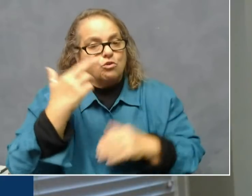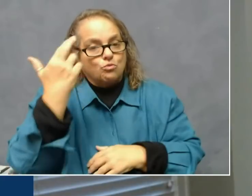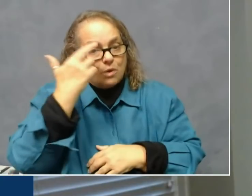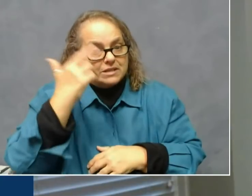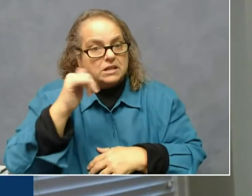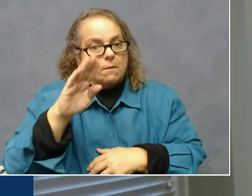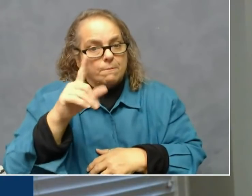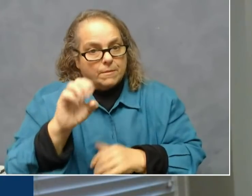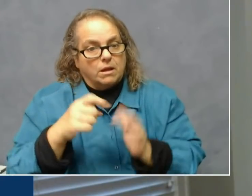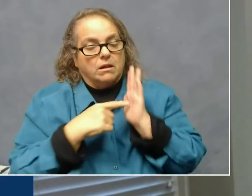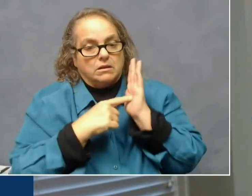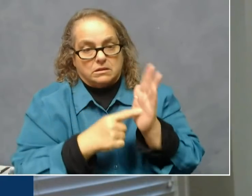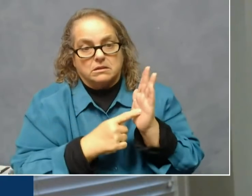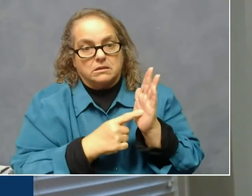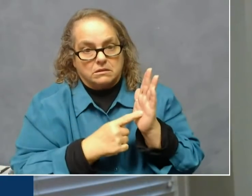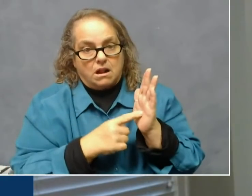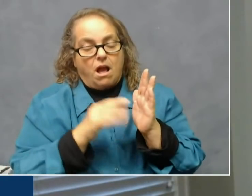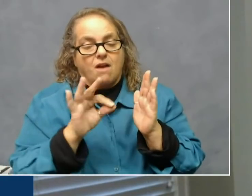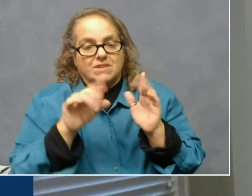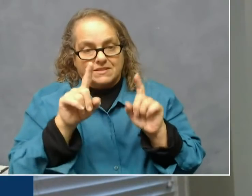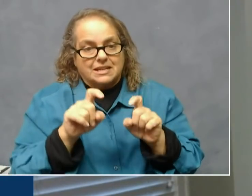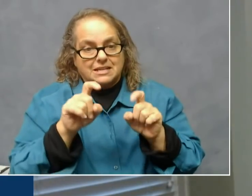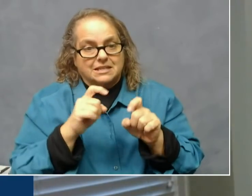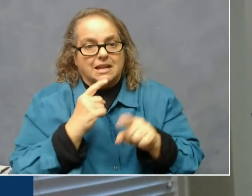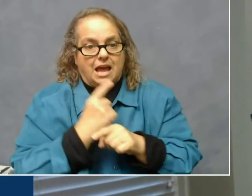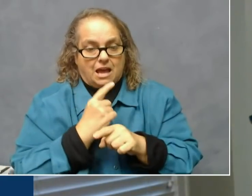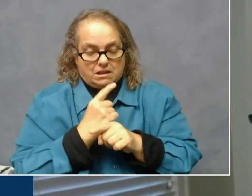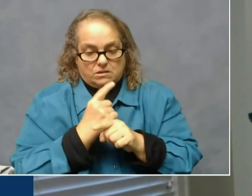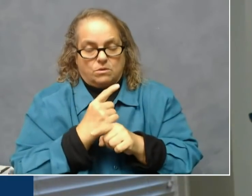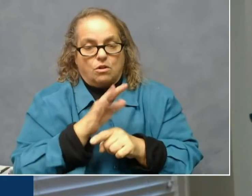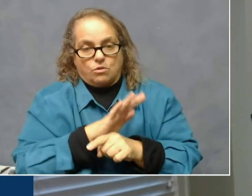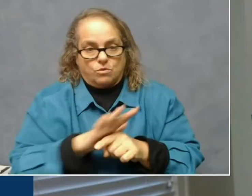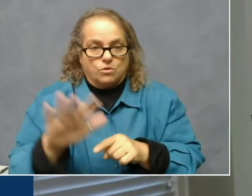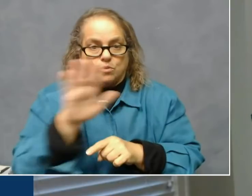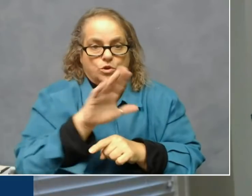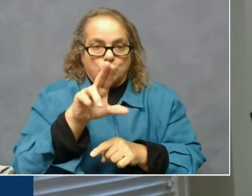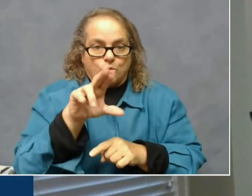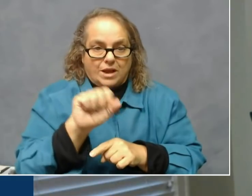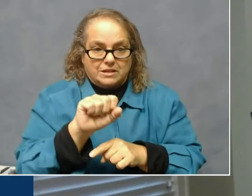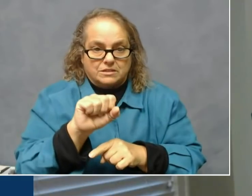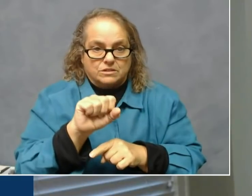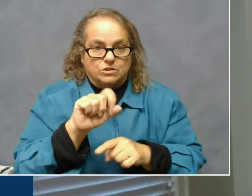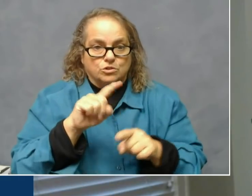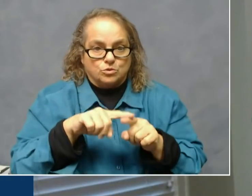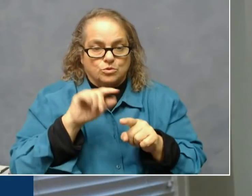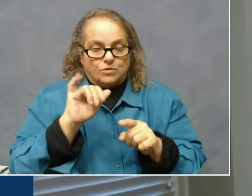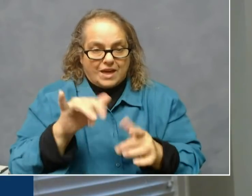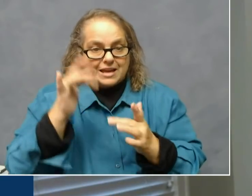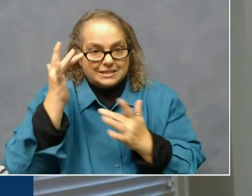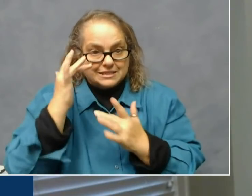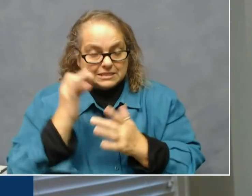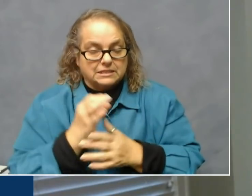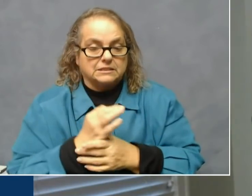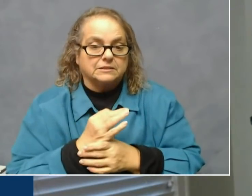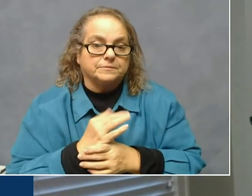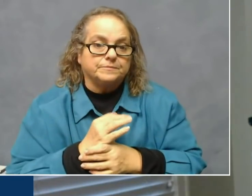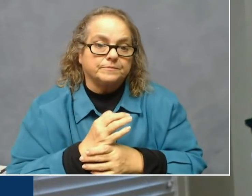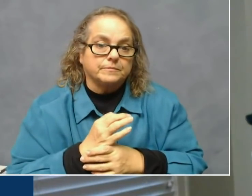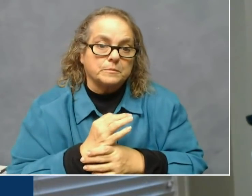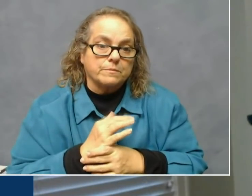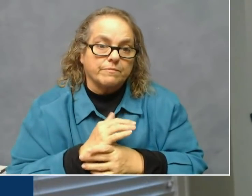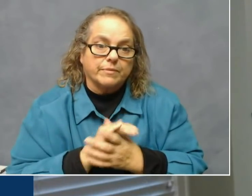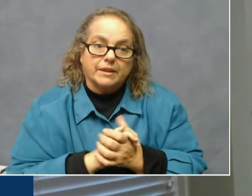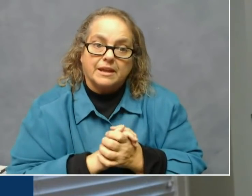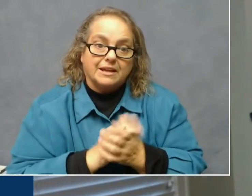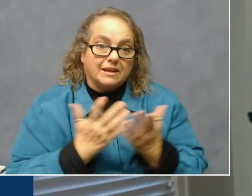representation of the testing adequacy across the state of Kentucky relative to the disease burden. So I guess that is as